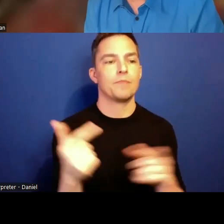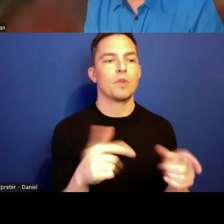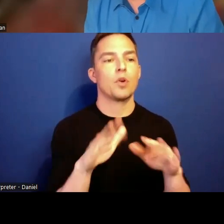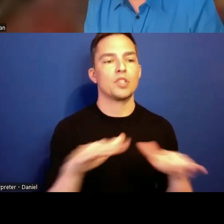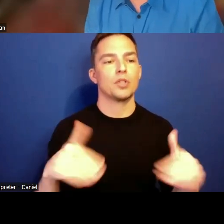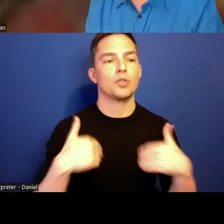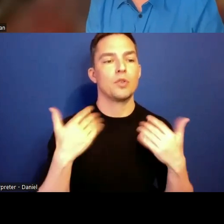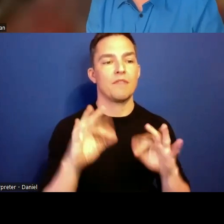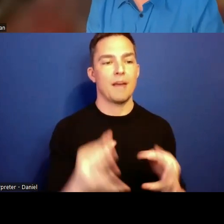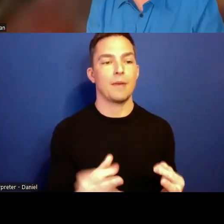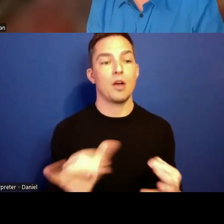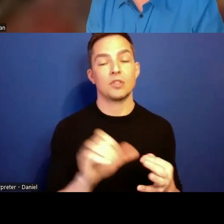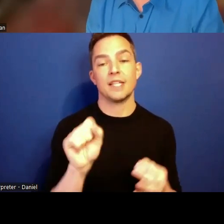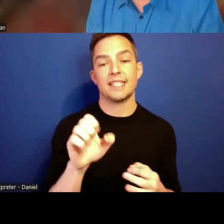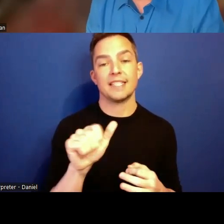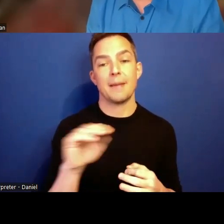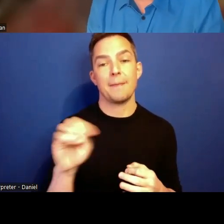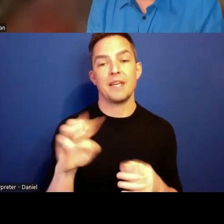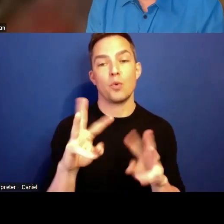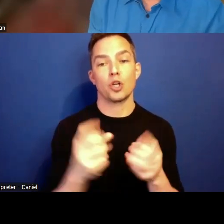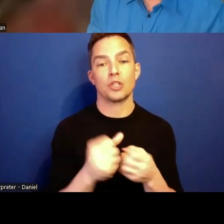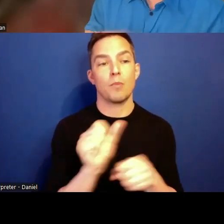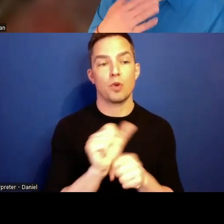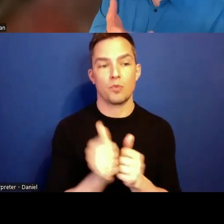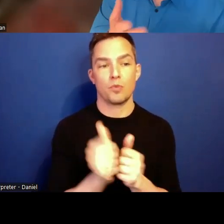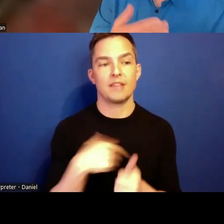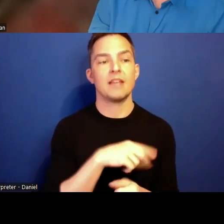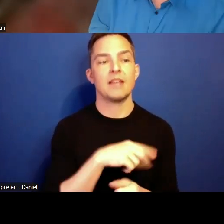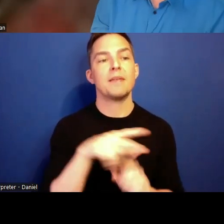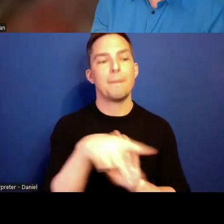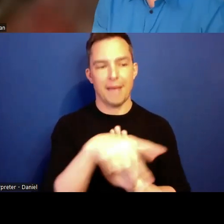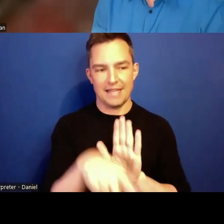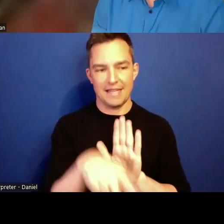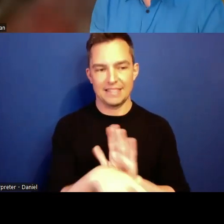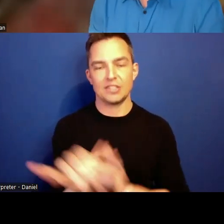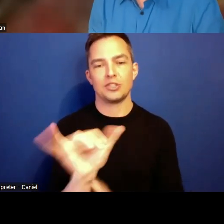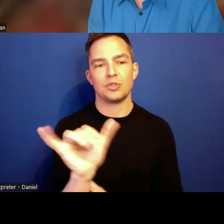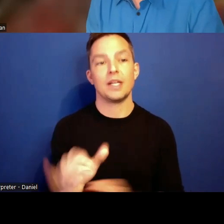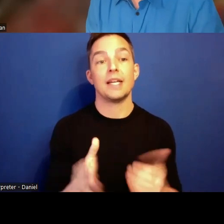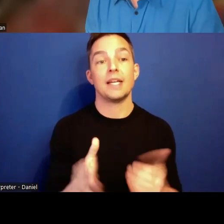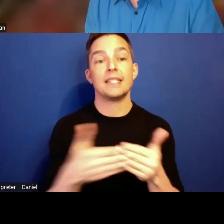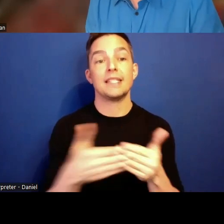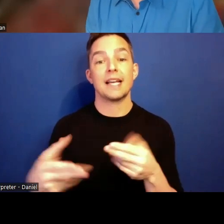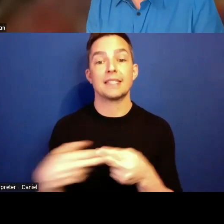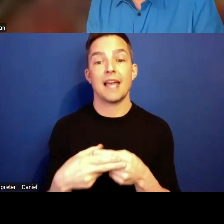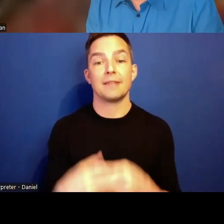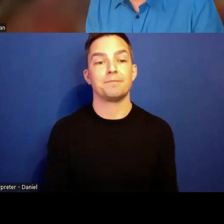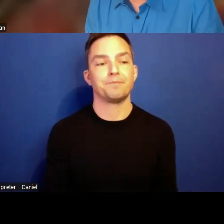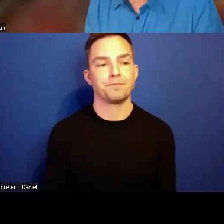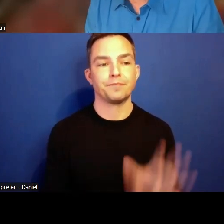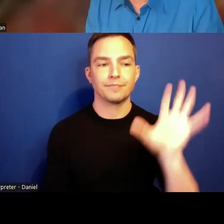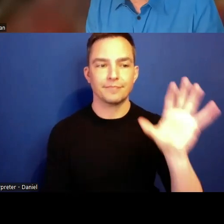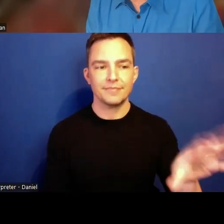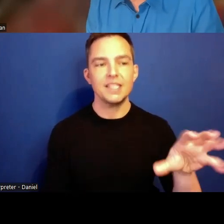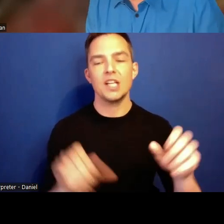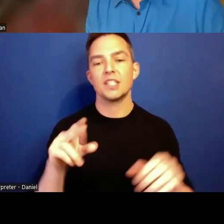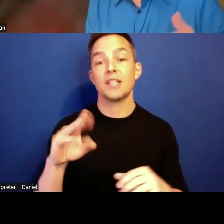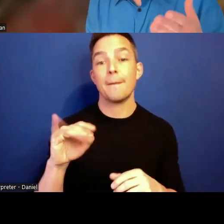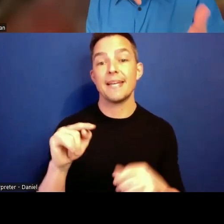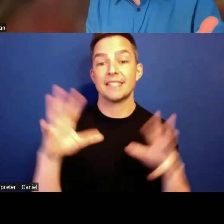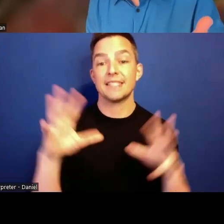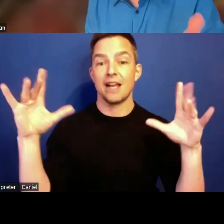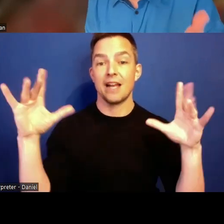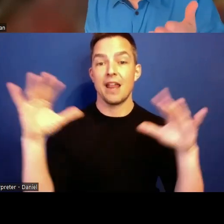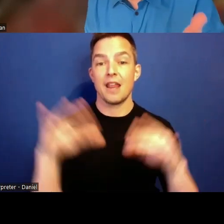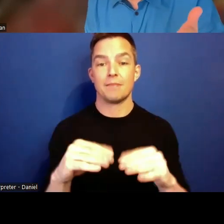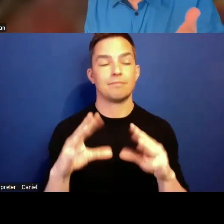obviously, we have Sesame Workshop working with us and policy. If you go to the next slide. This is our summit that's coming up. And for